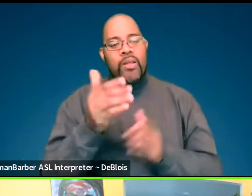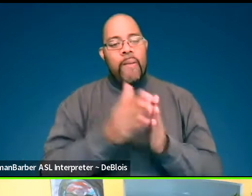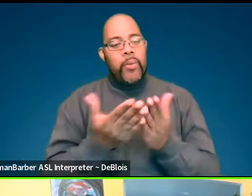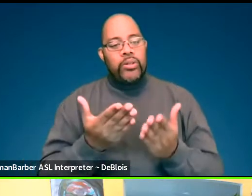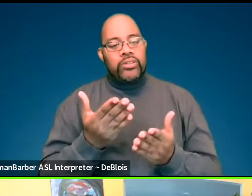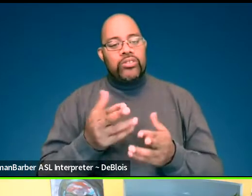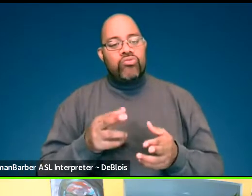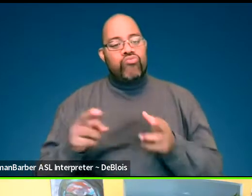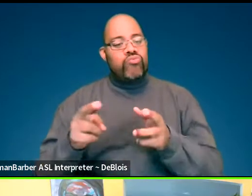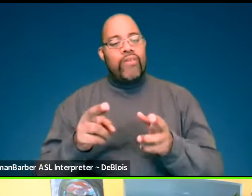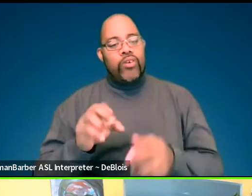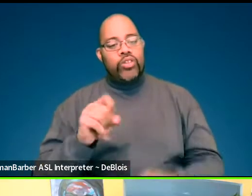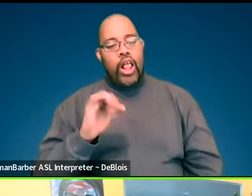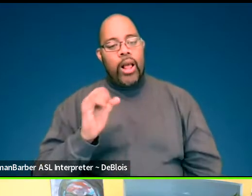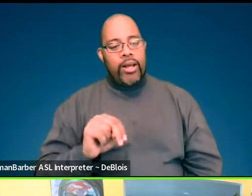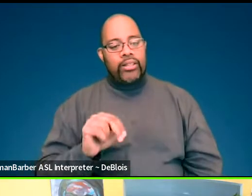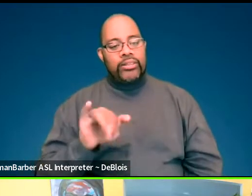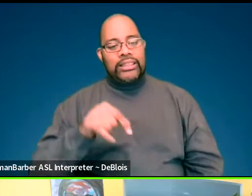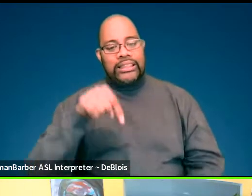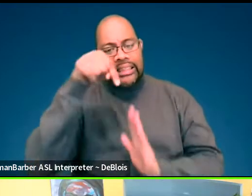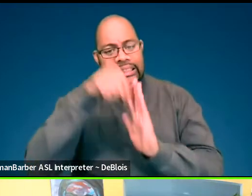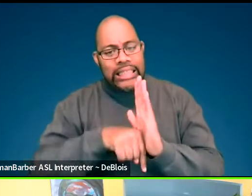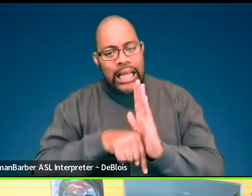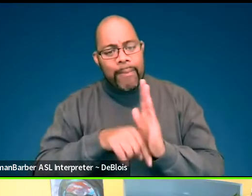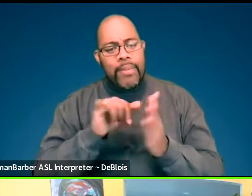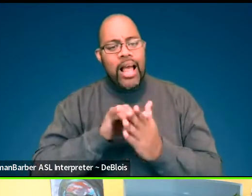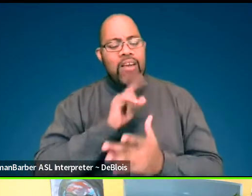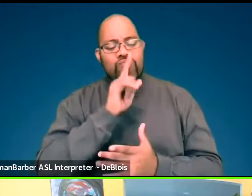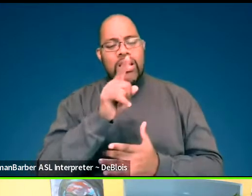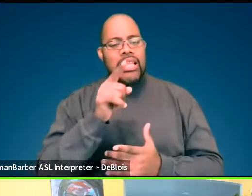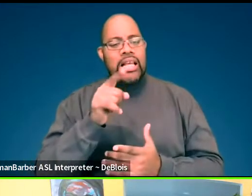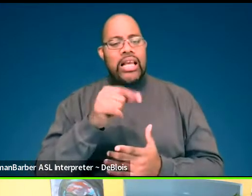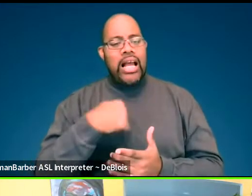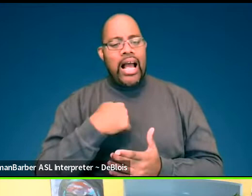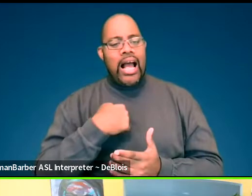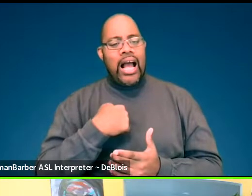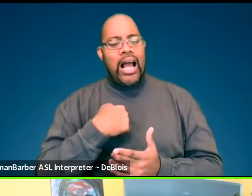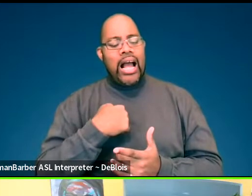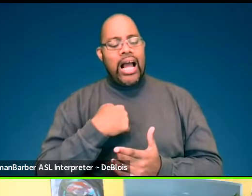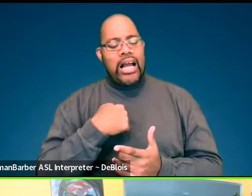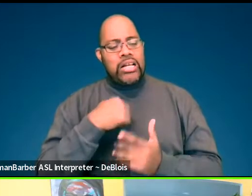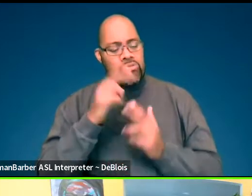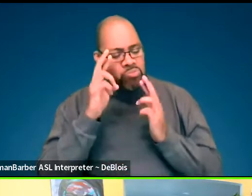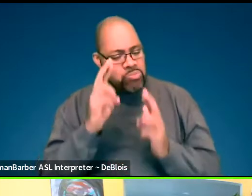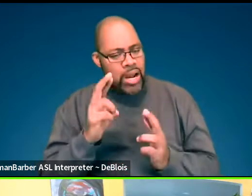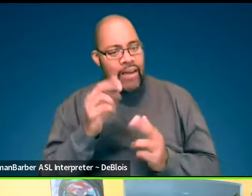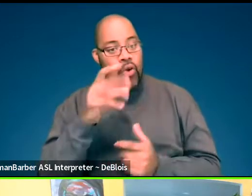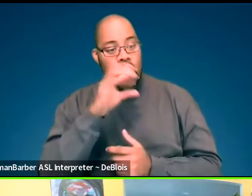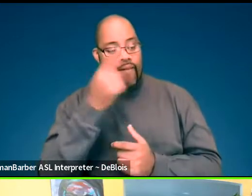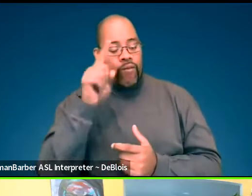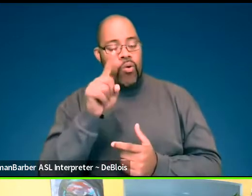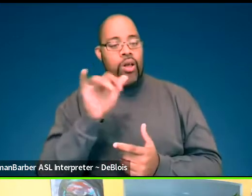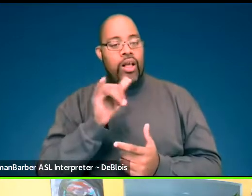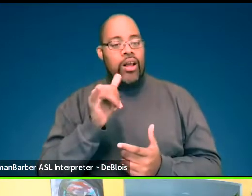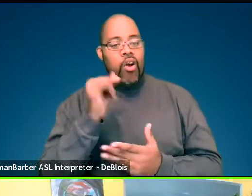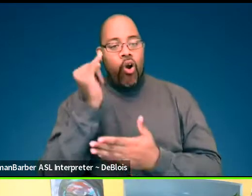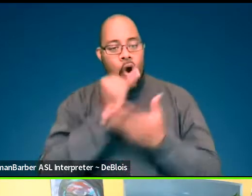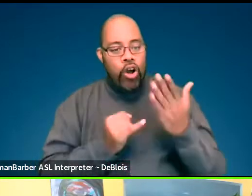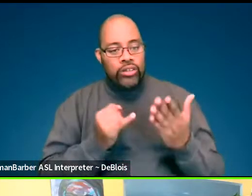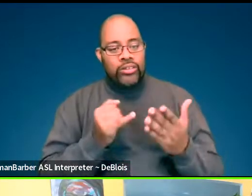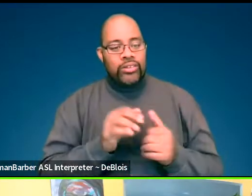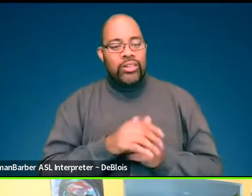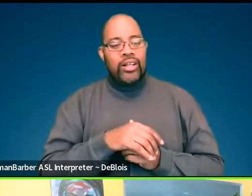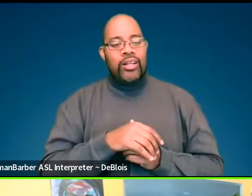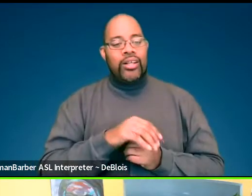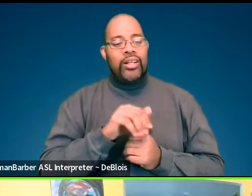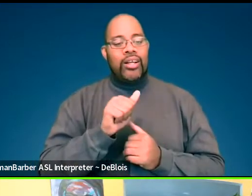River Solomon's The Deep that I really deeply admire. If you're looking for like art, Ayana Jackson